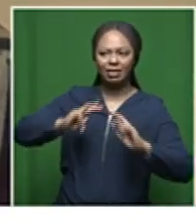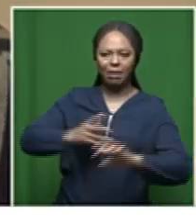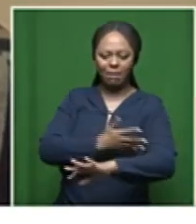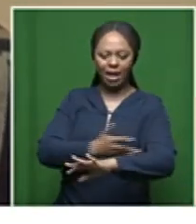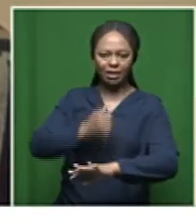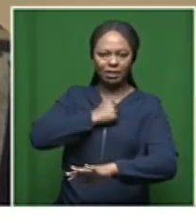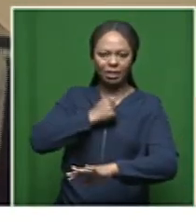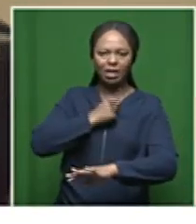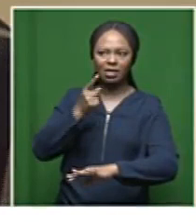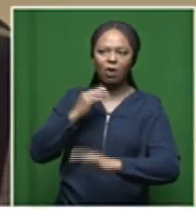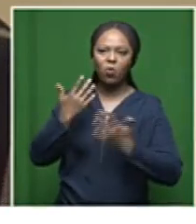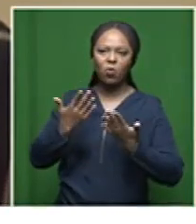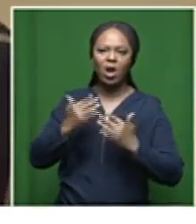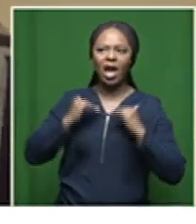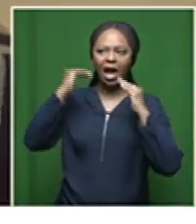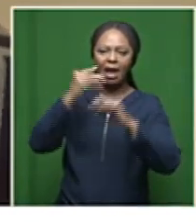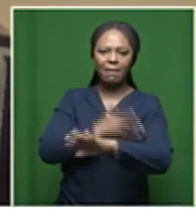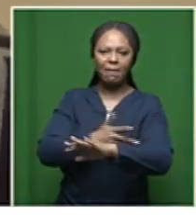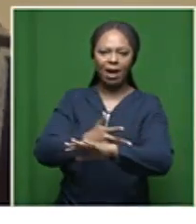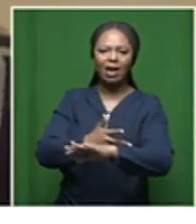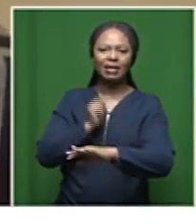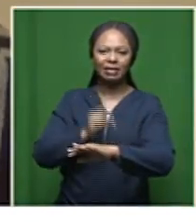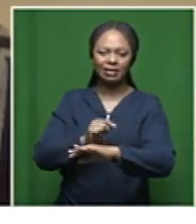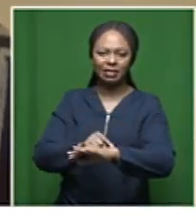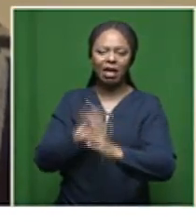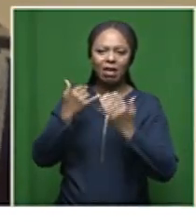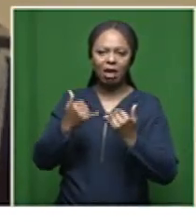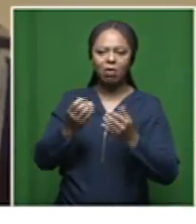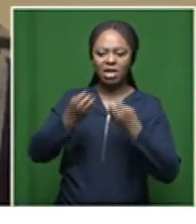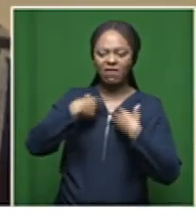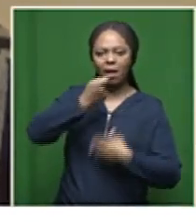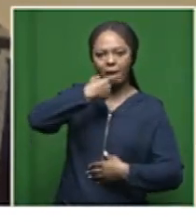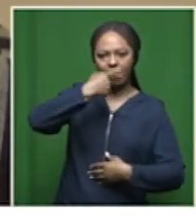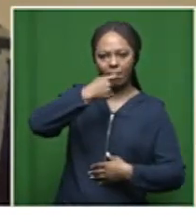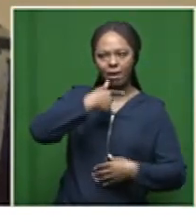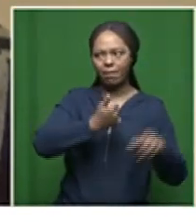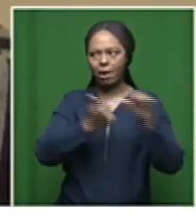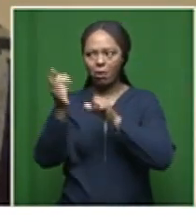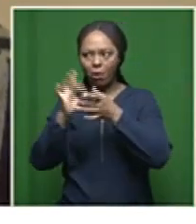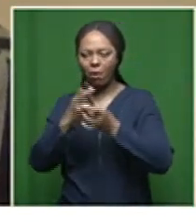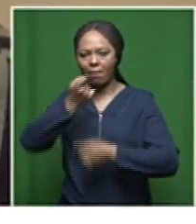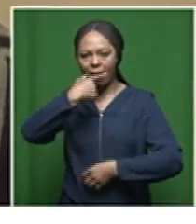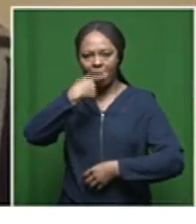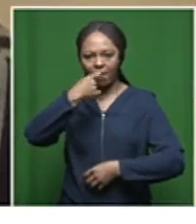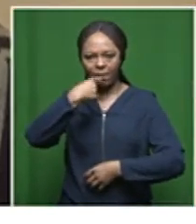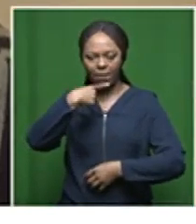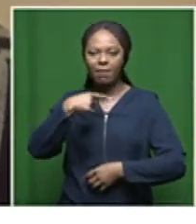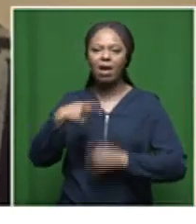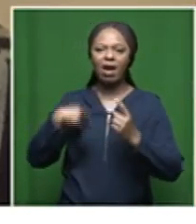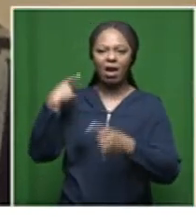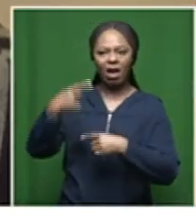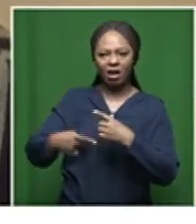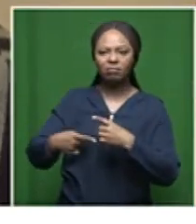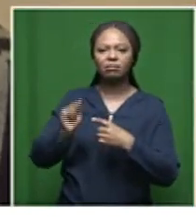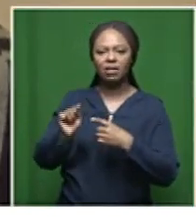high. But then they gave me medication and sent me home. So I went home, took medication, and after a while,